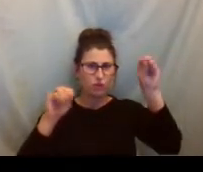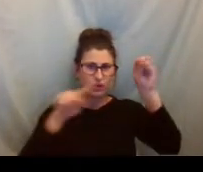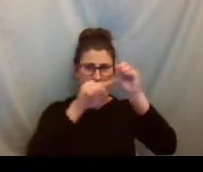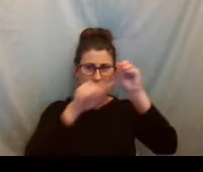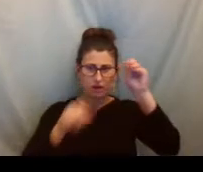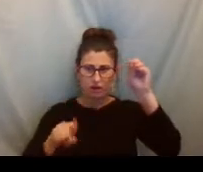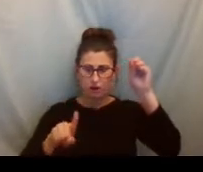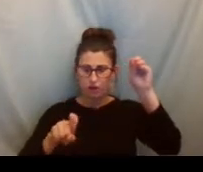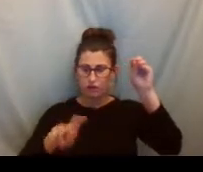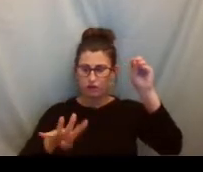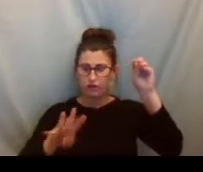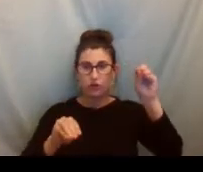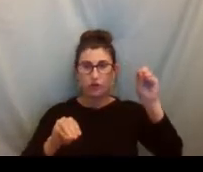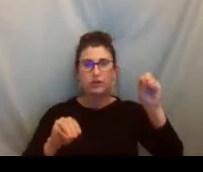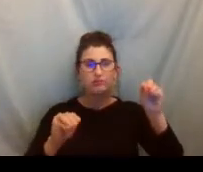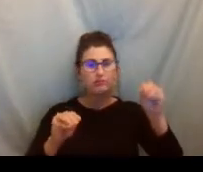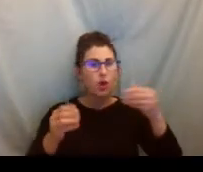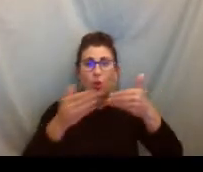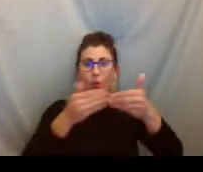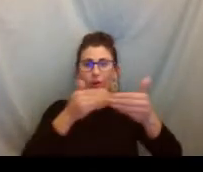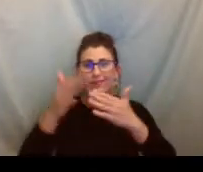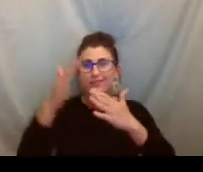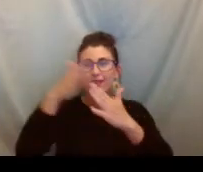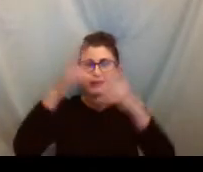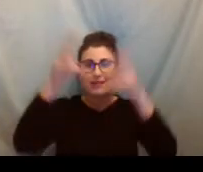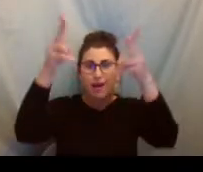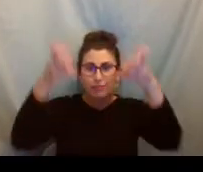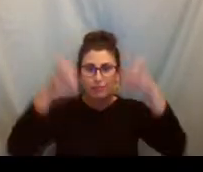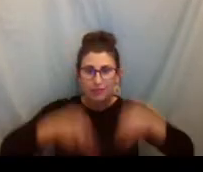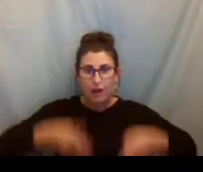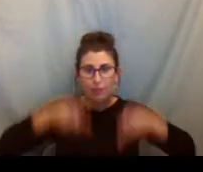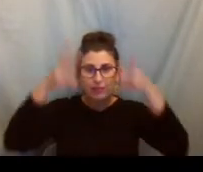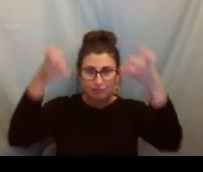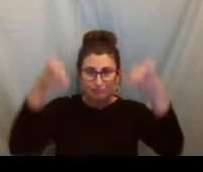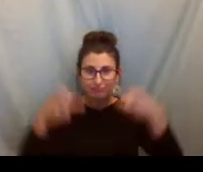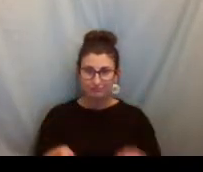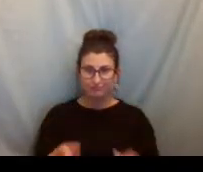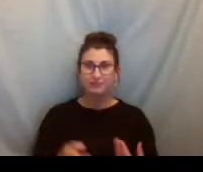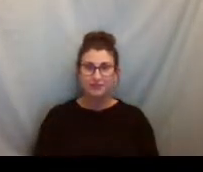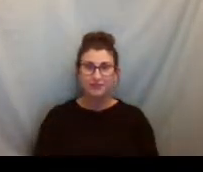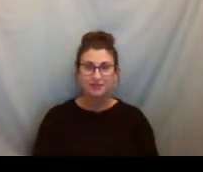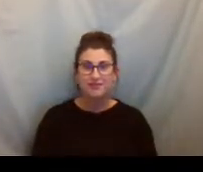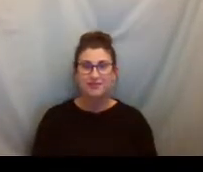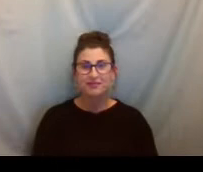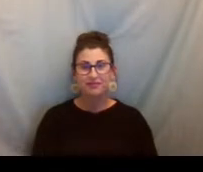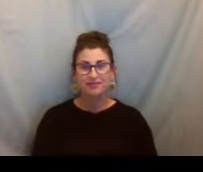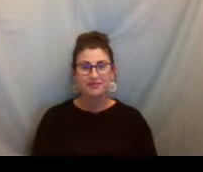one's 140. It's like copying whatever's up here directly down here.